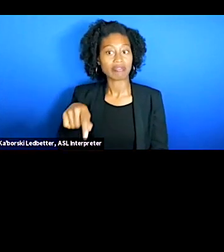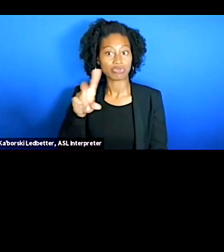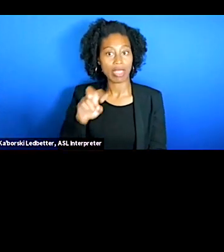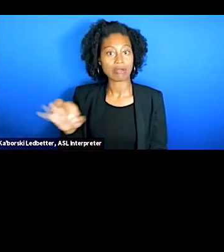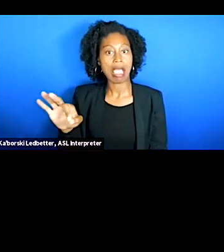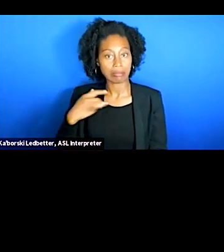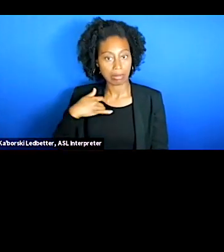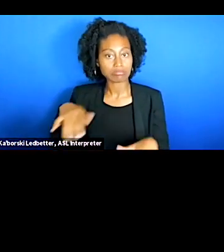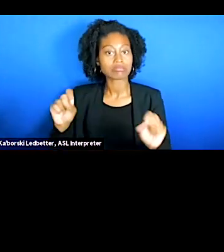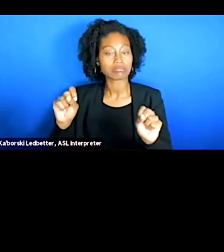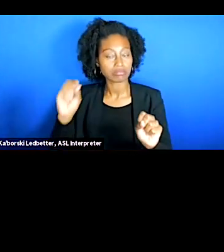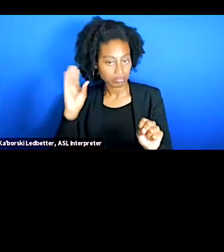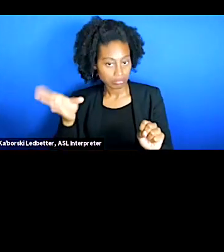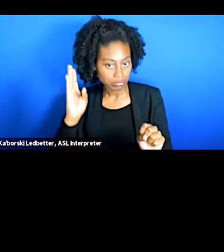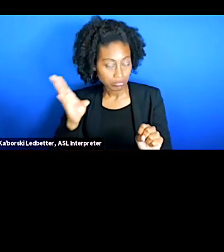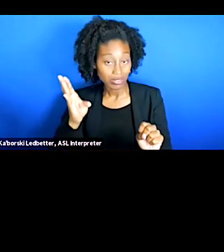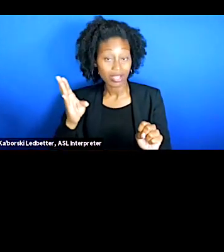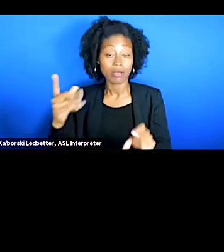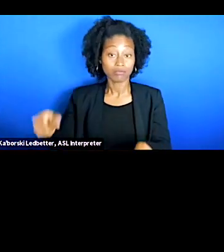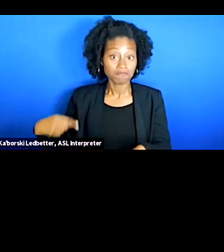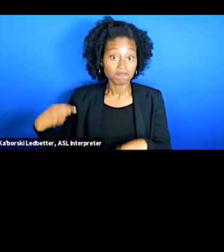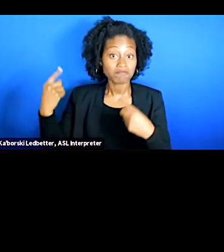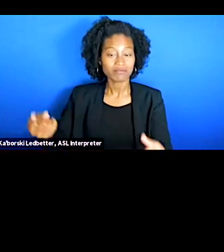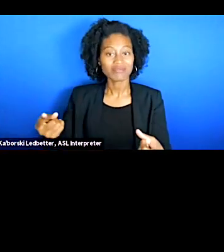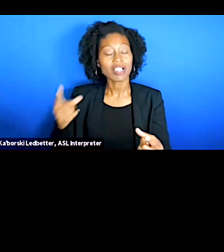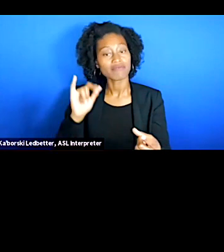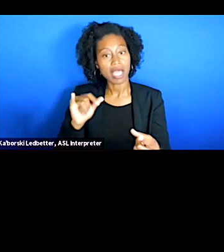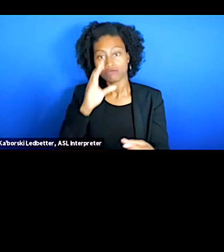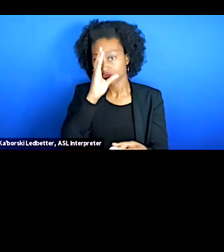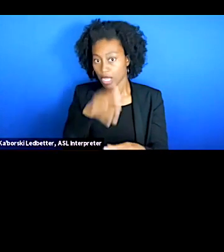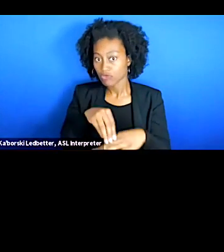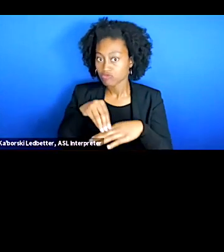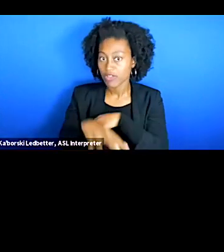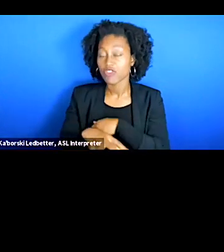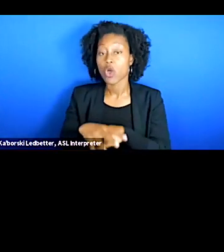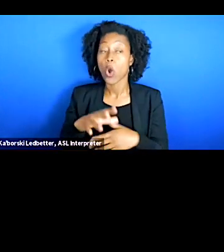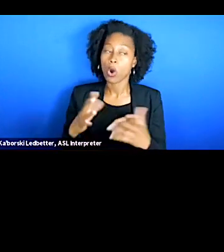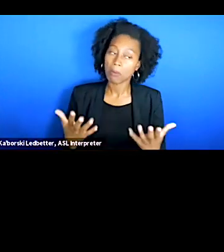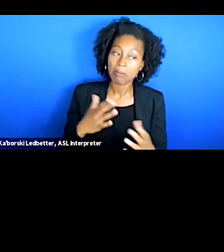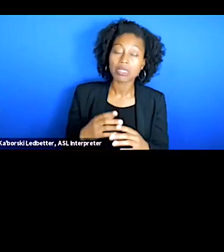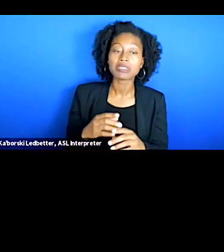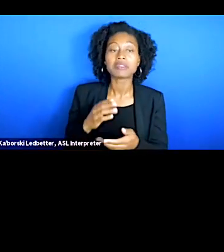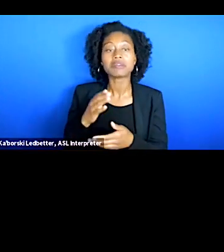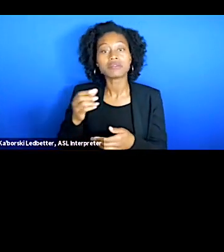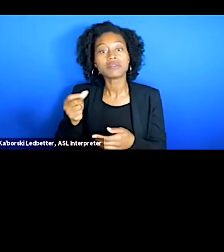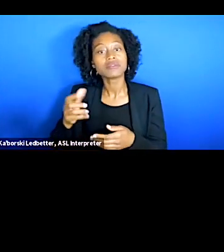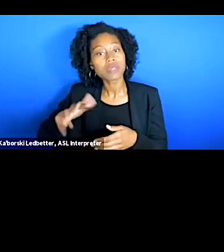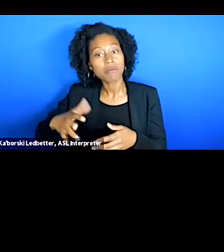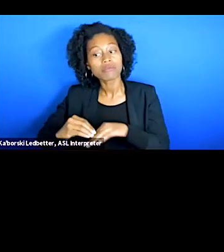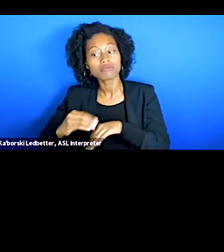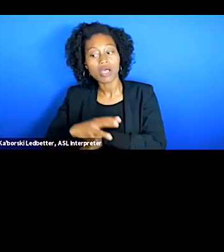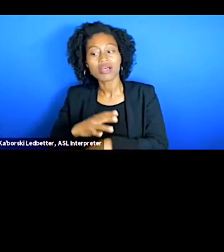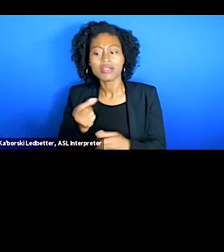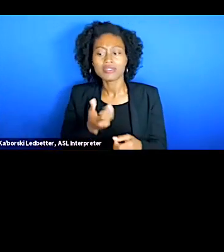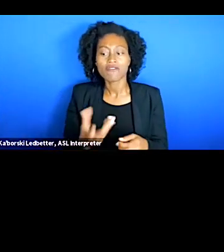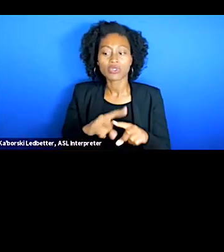The mini symposium has since, directly or indirectly, influenced at least 7 additional publications on women